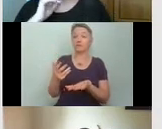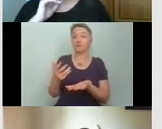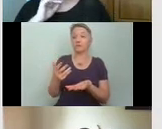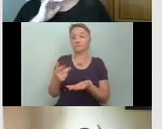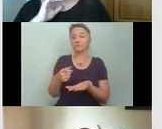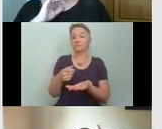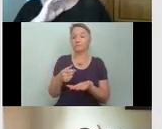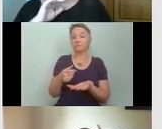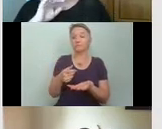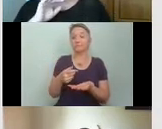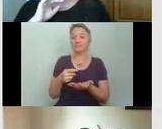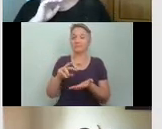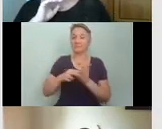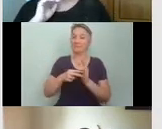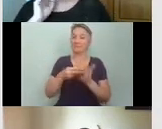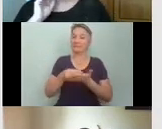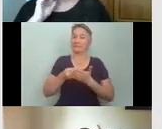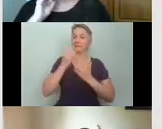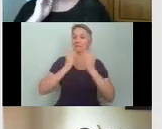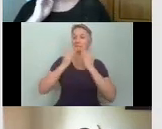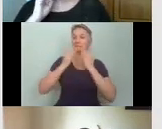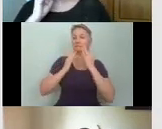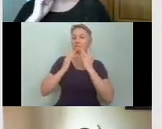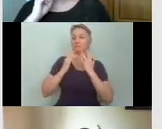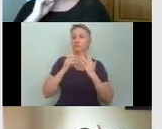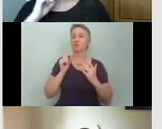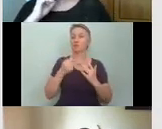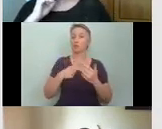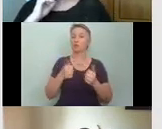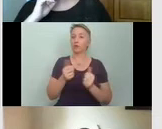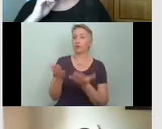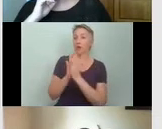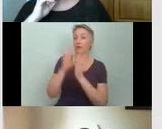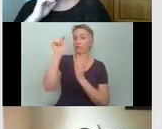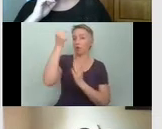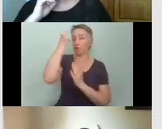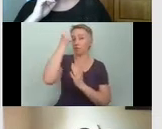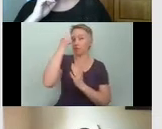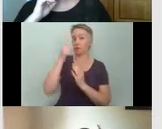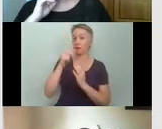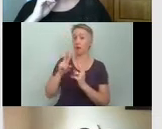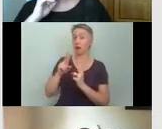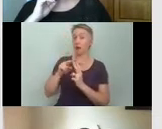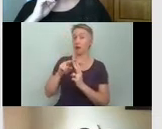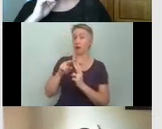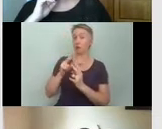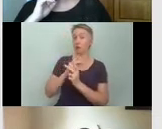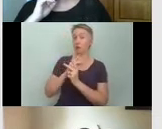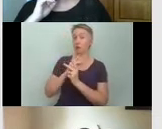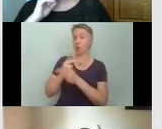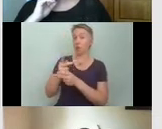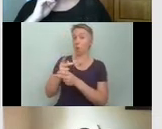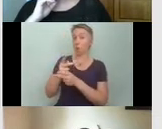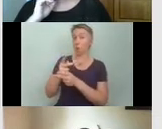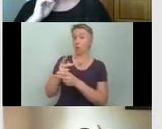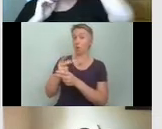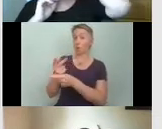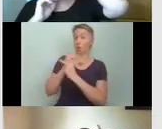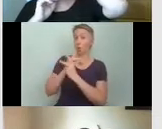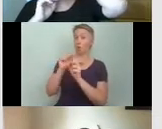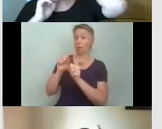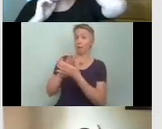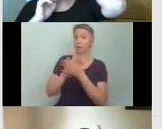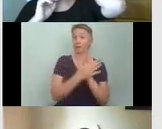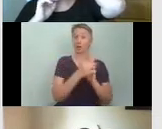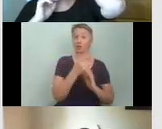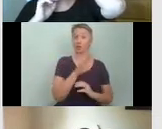have a crunch on our cash. So we're trying to ask the government if we can either get those loans converted into grants or have a longer period